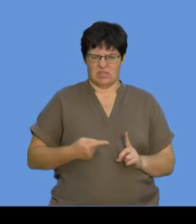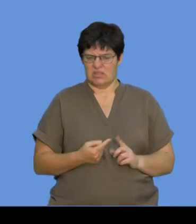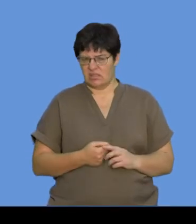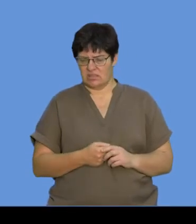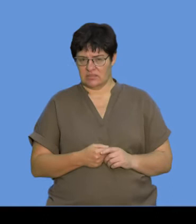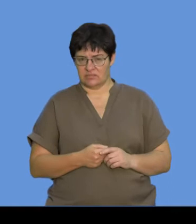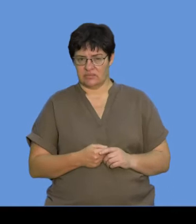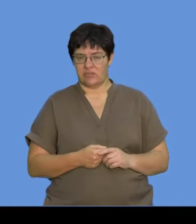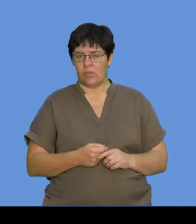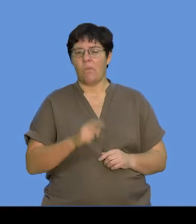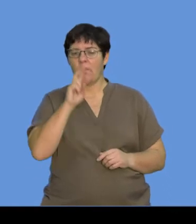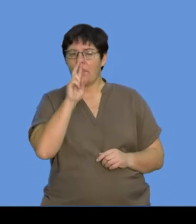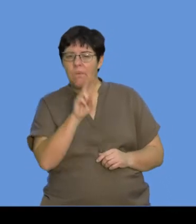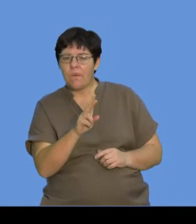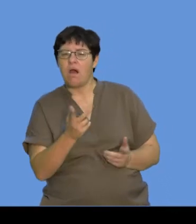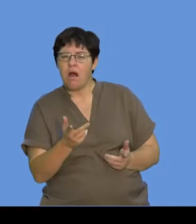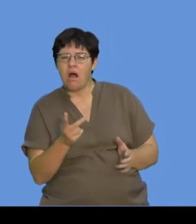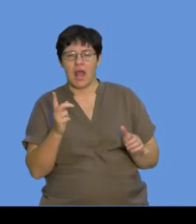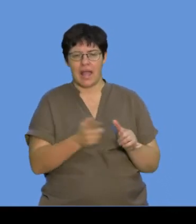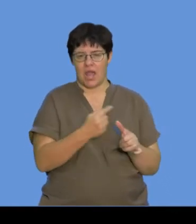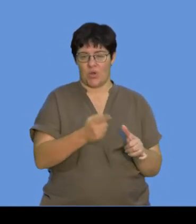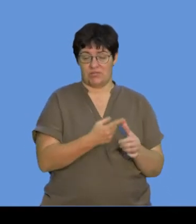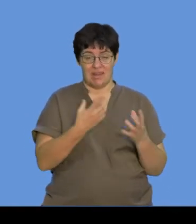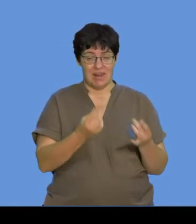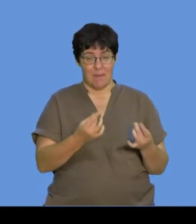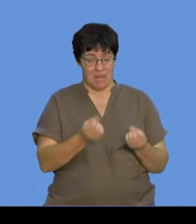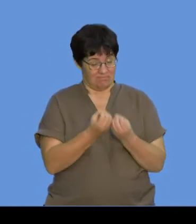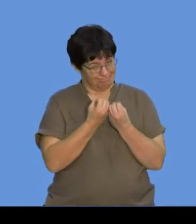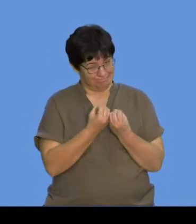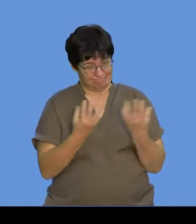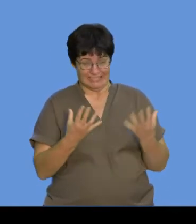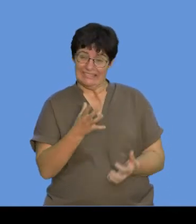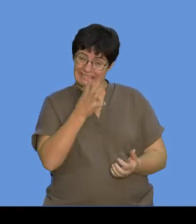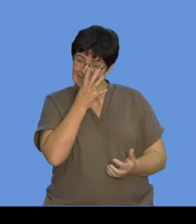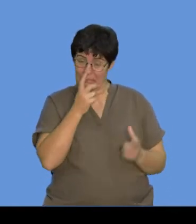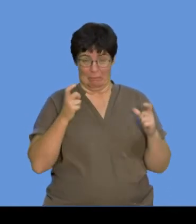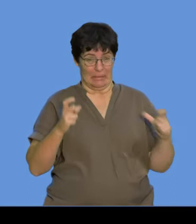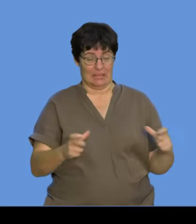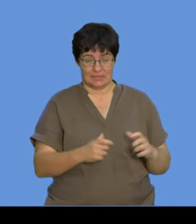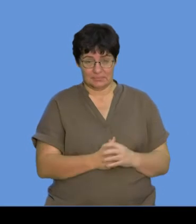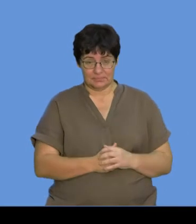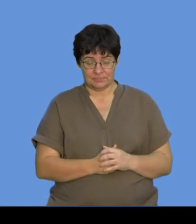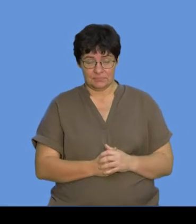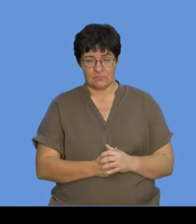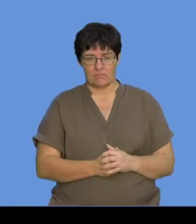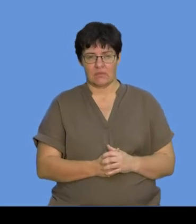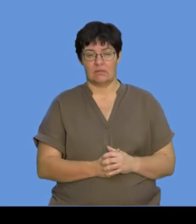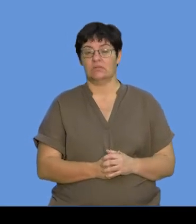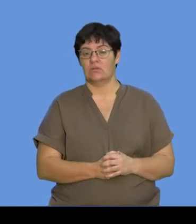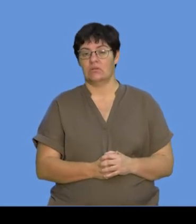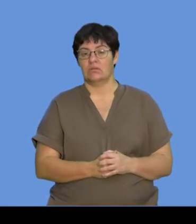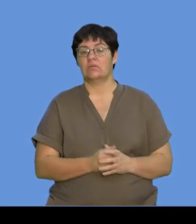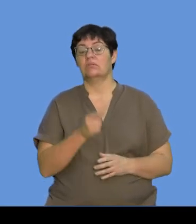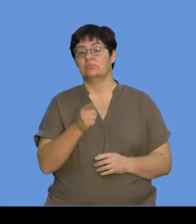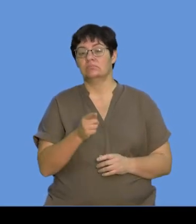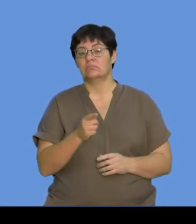method actually to count very big numbers of atoms and molecules. Remember, the first question was how far can